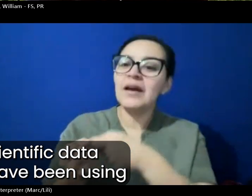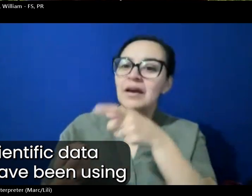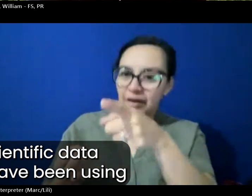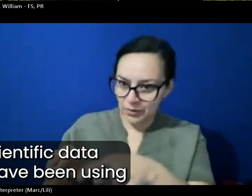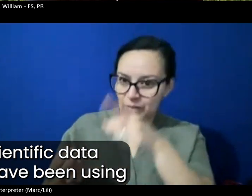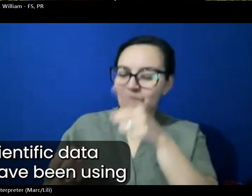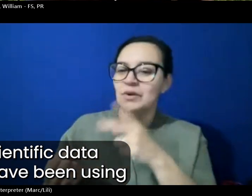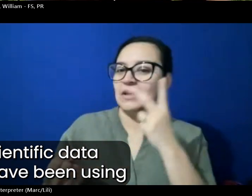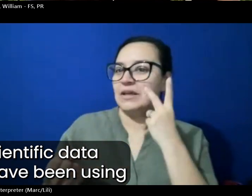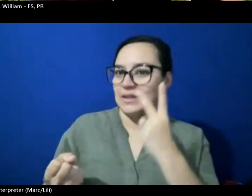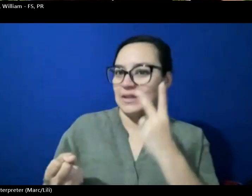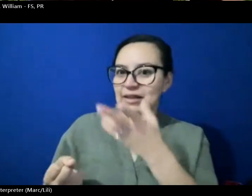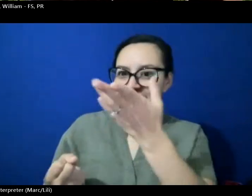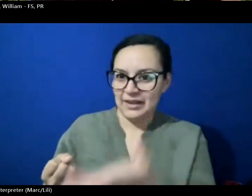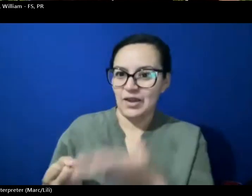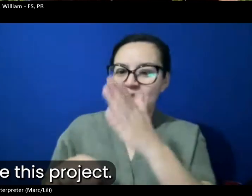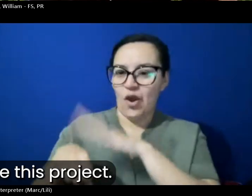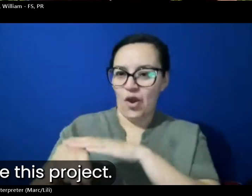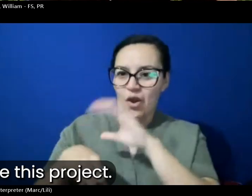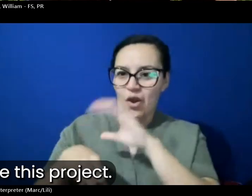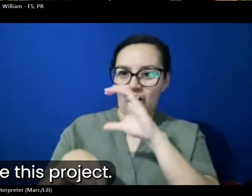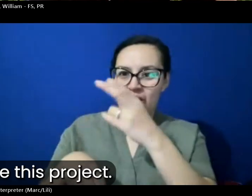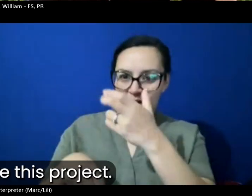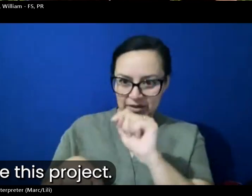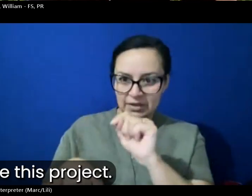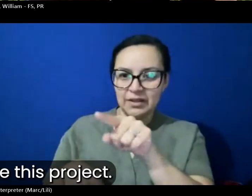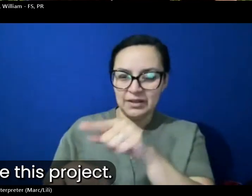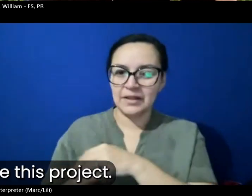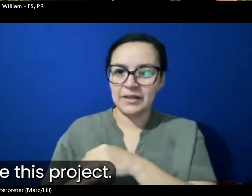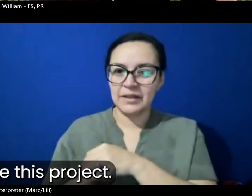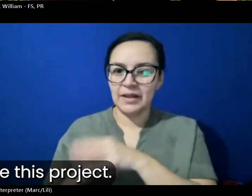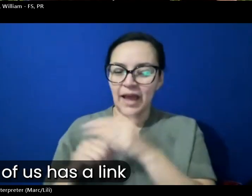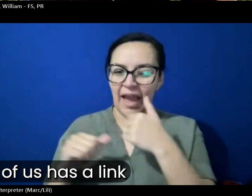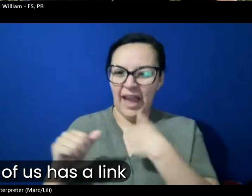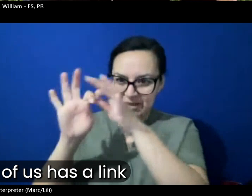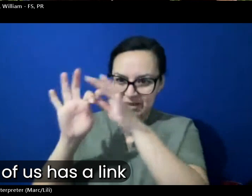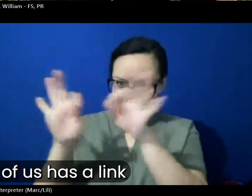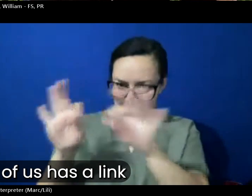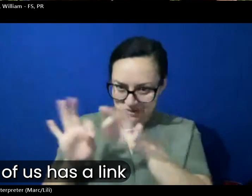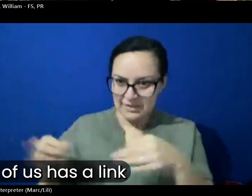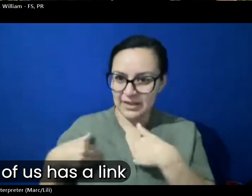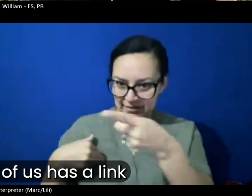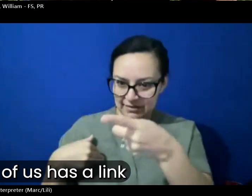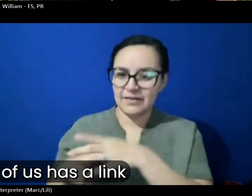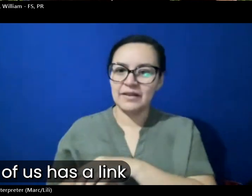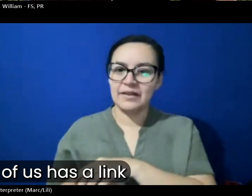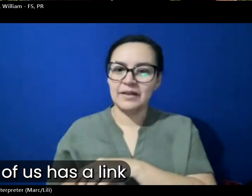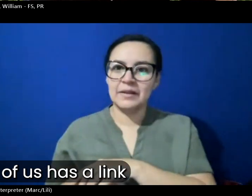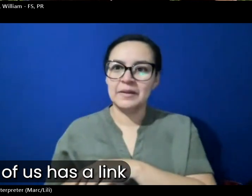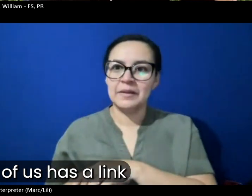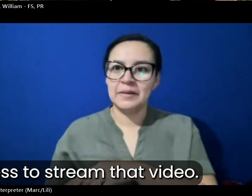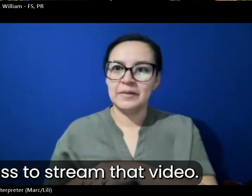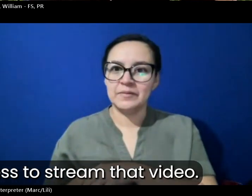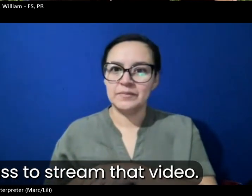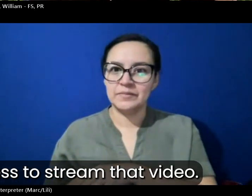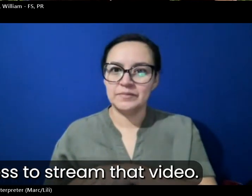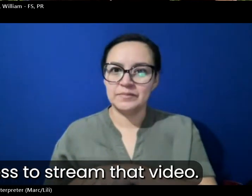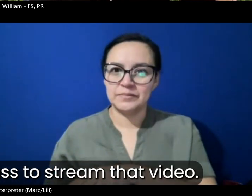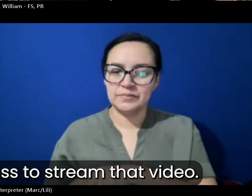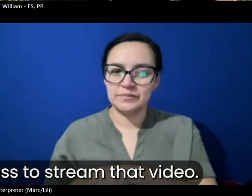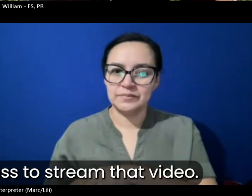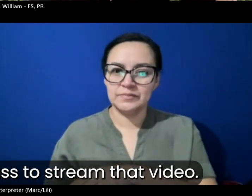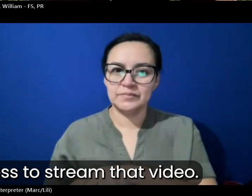data that we have been using to create this project. Each one of us has a link that you